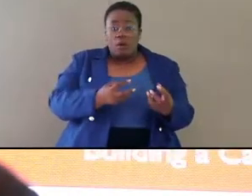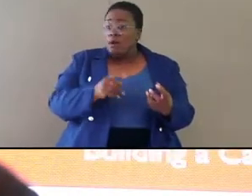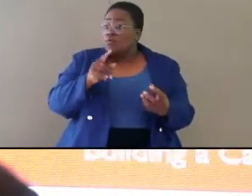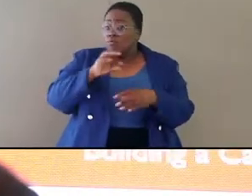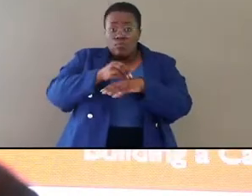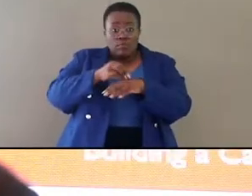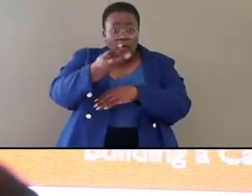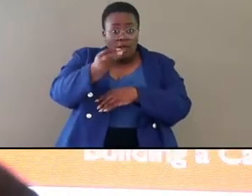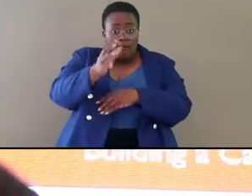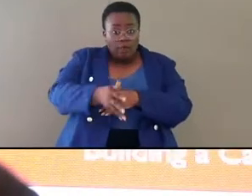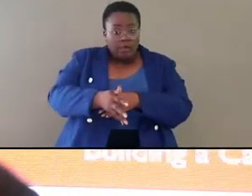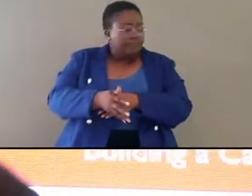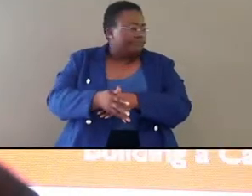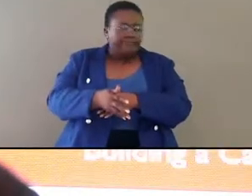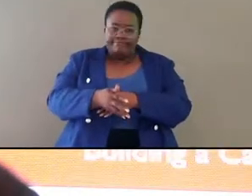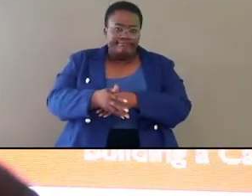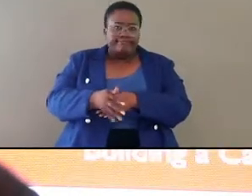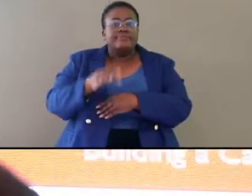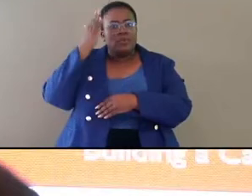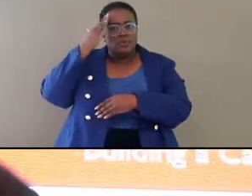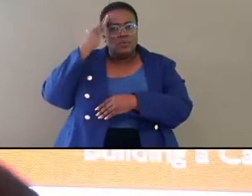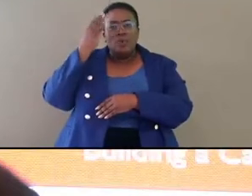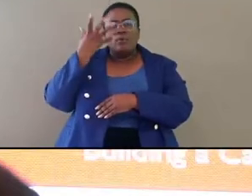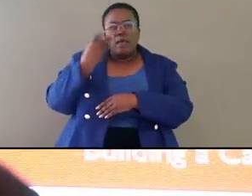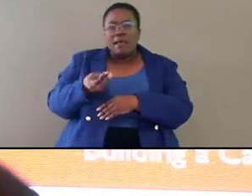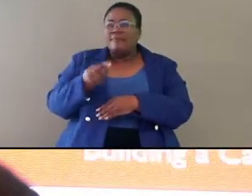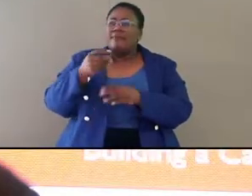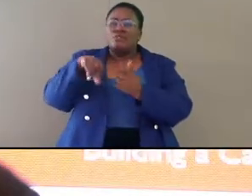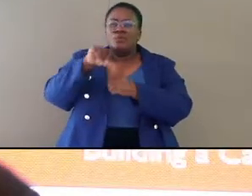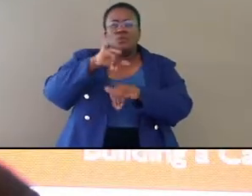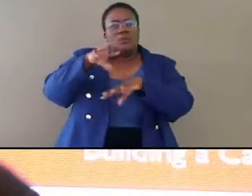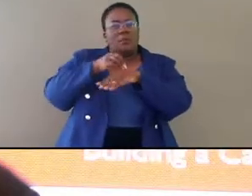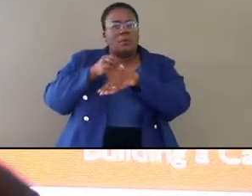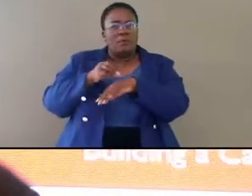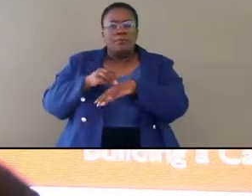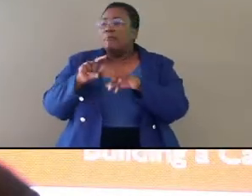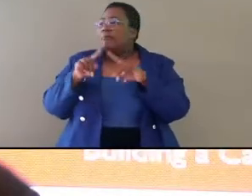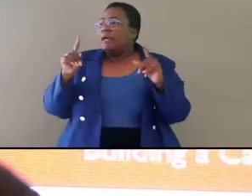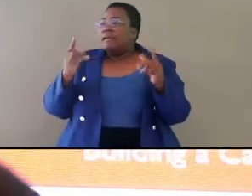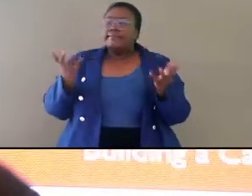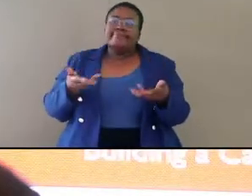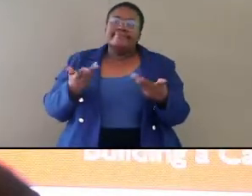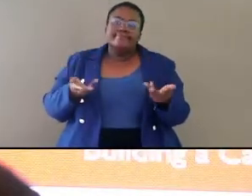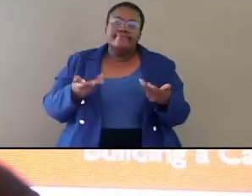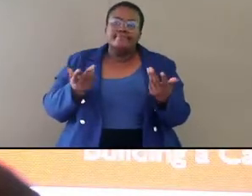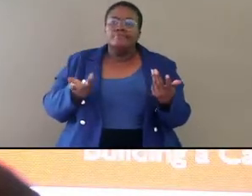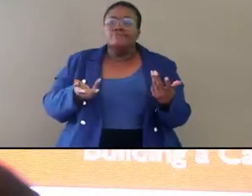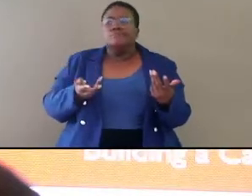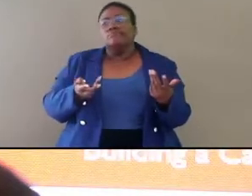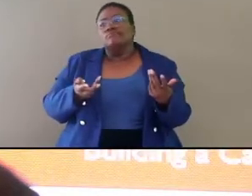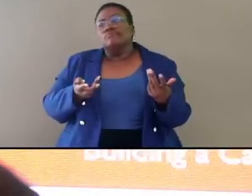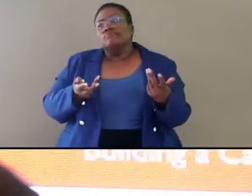problems. You know that we've got the social ills, that do not have any, any